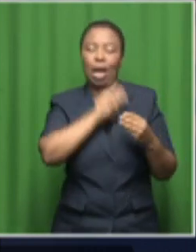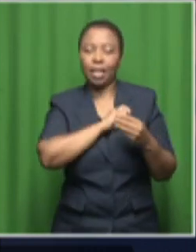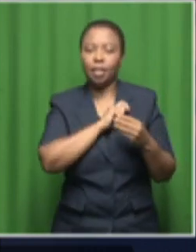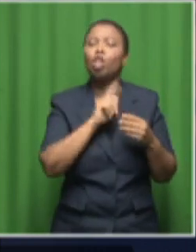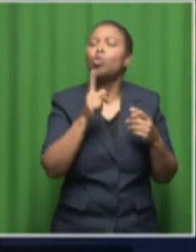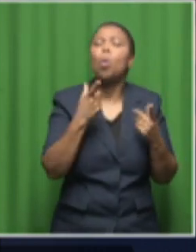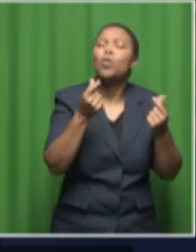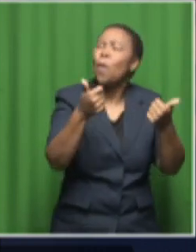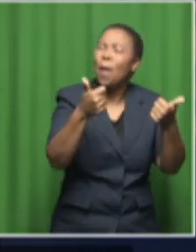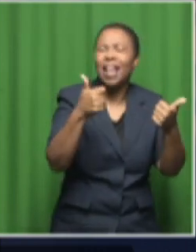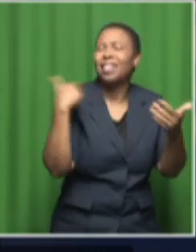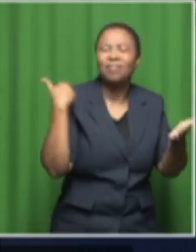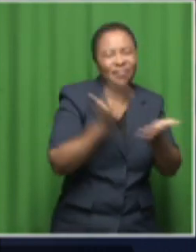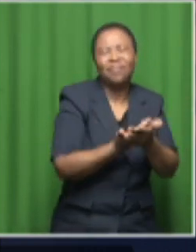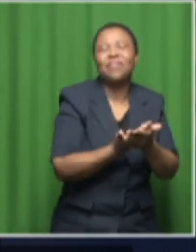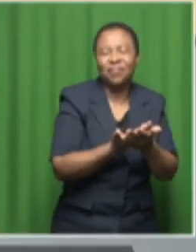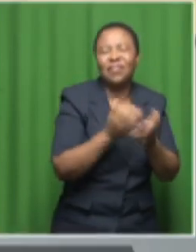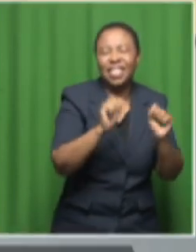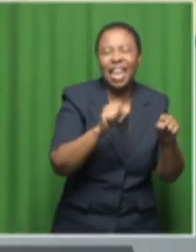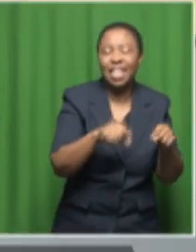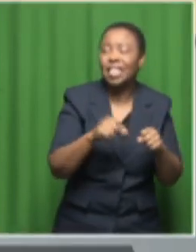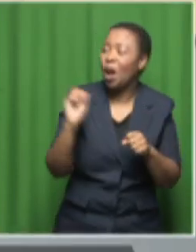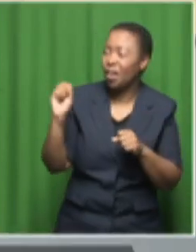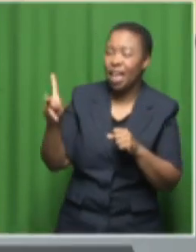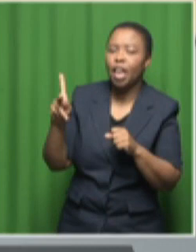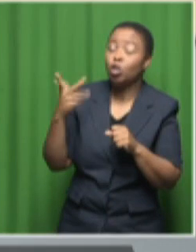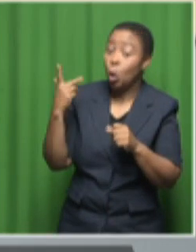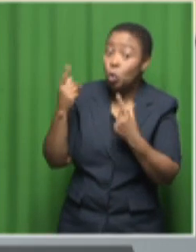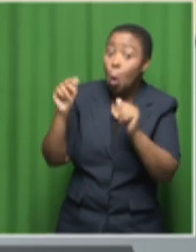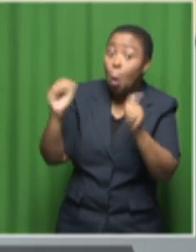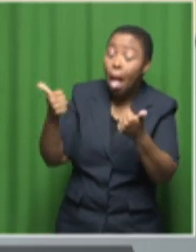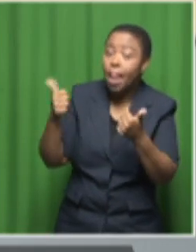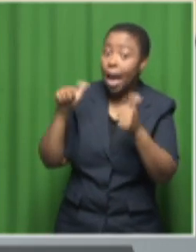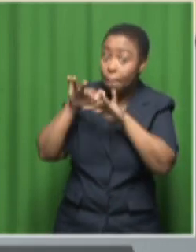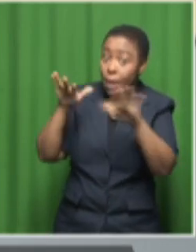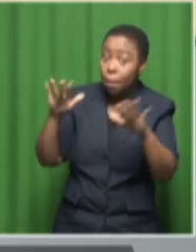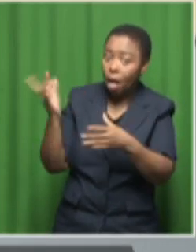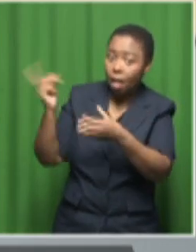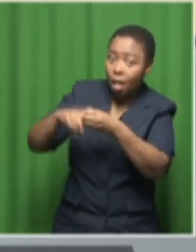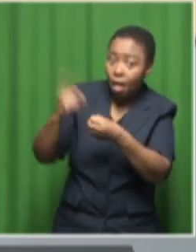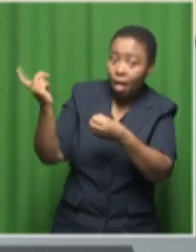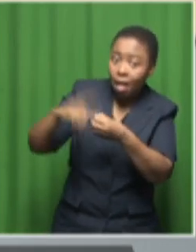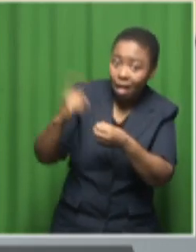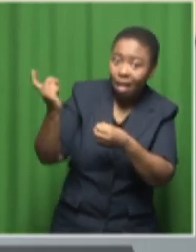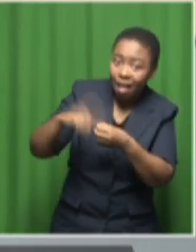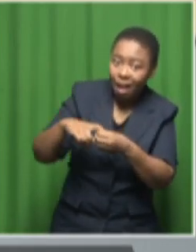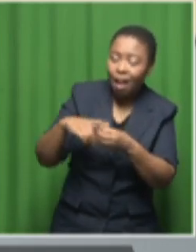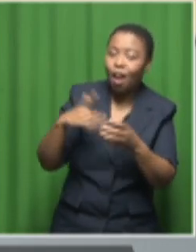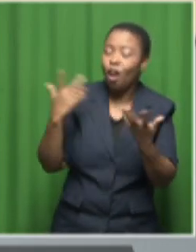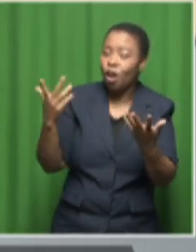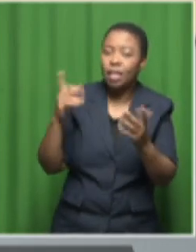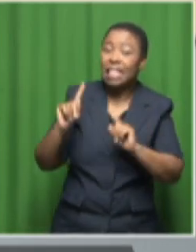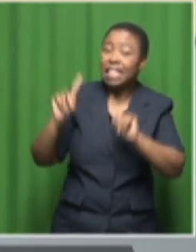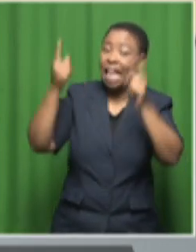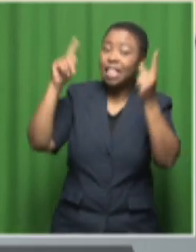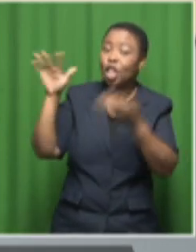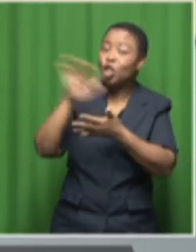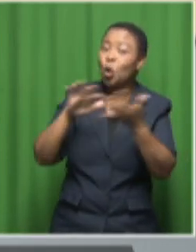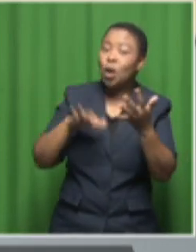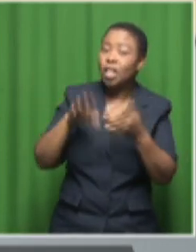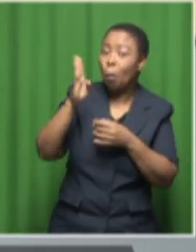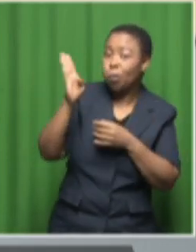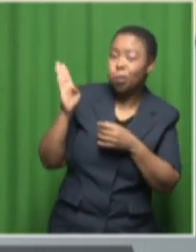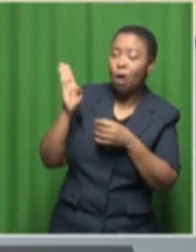doing well there so far. Okay. Yeah. Doing well in terms of more people linking up? Like, what are some of the success stories you've heard